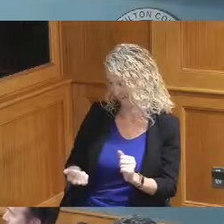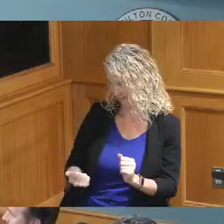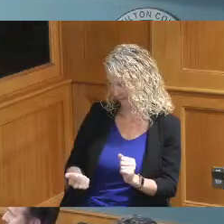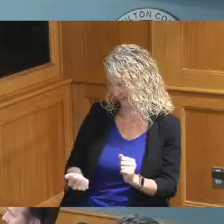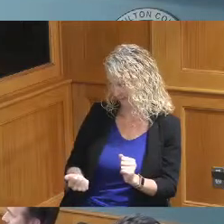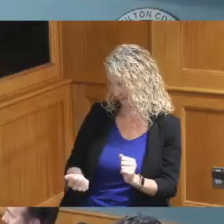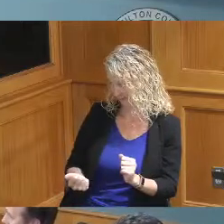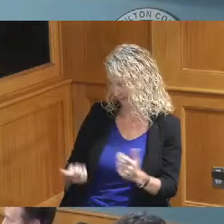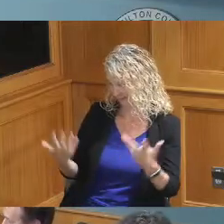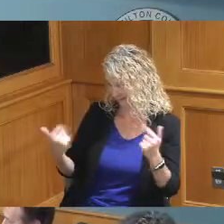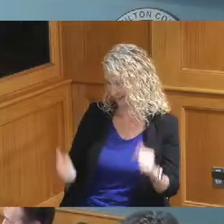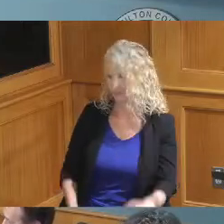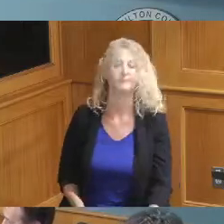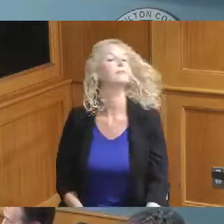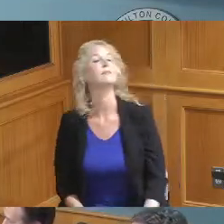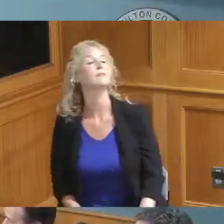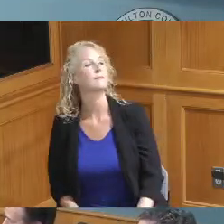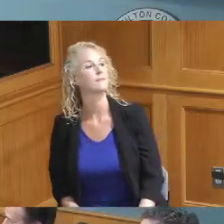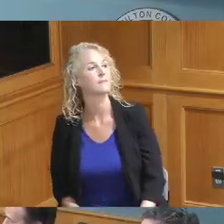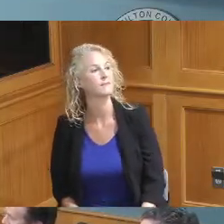my card says. It's my real name.